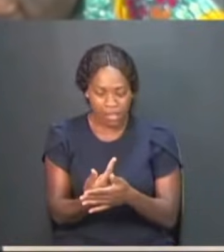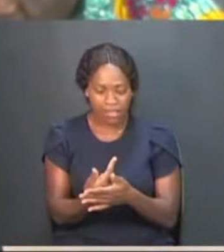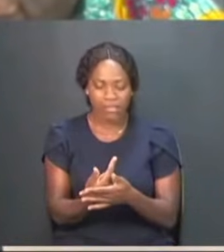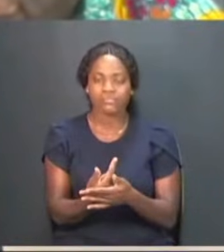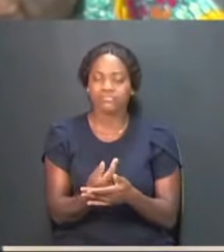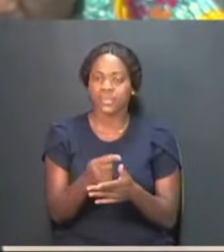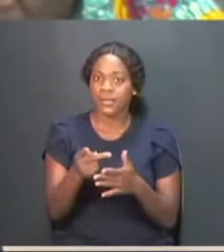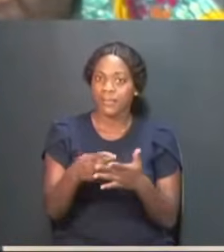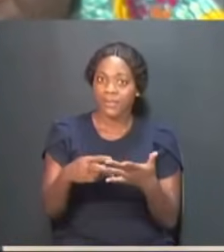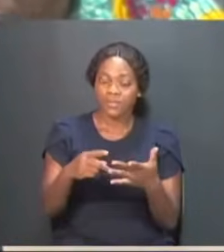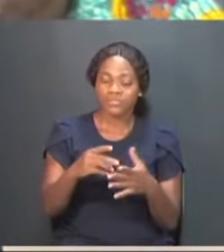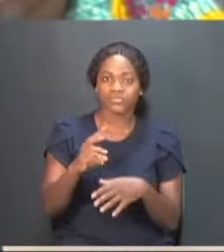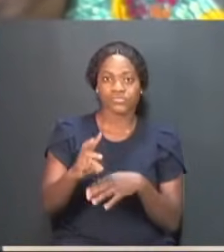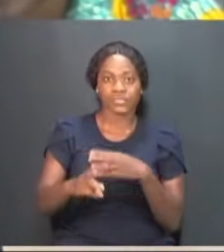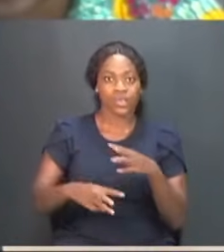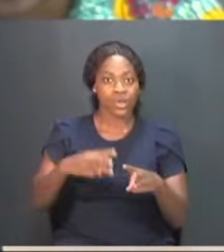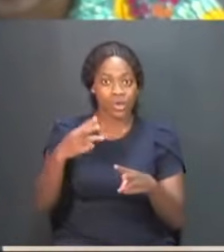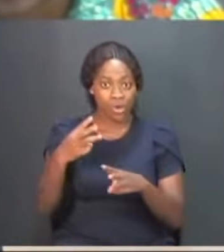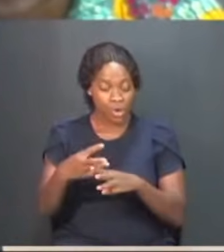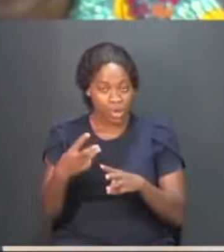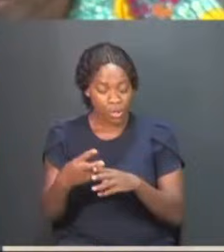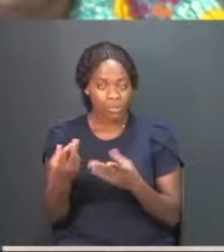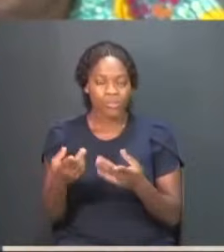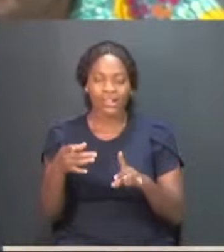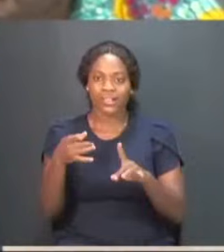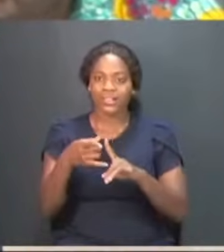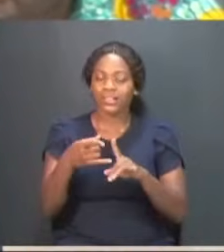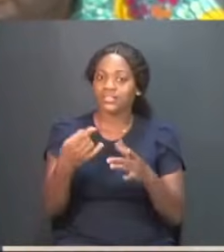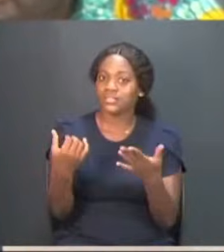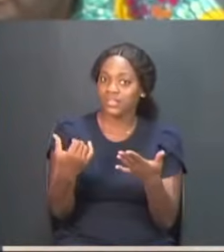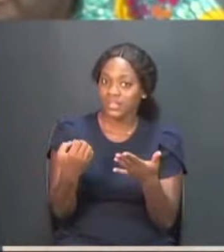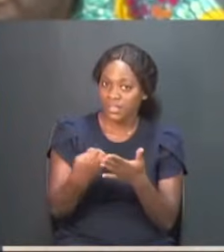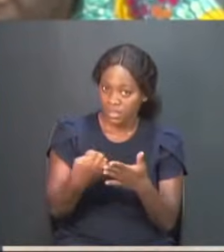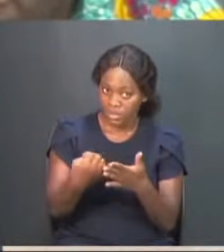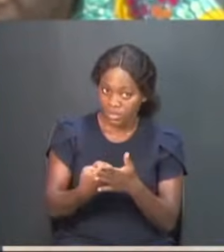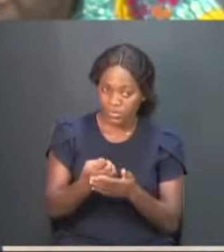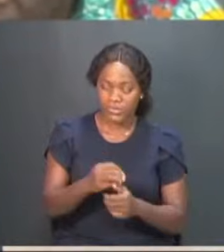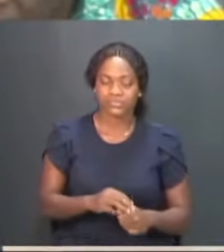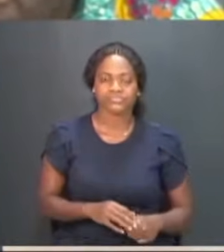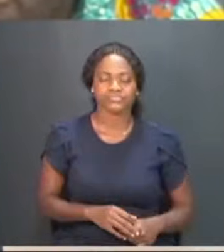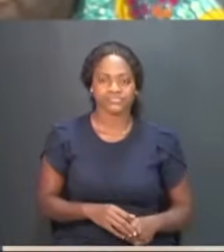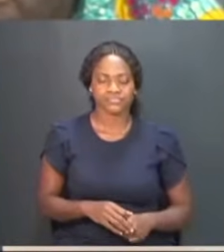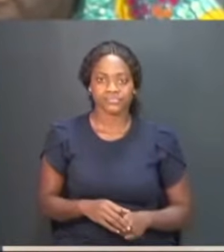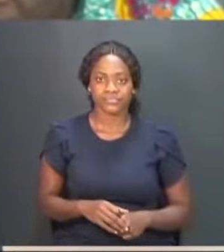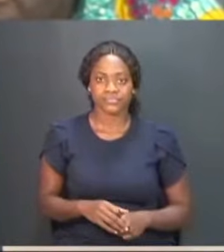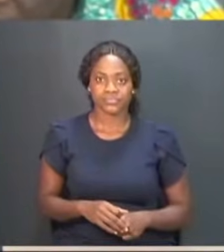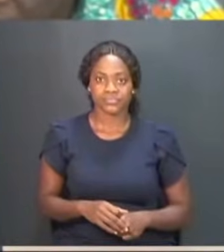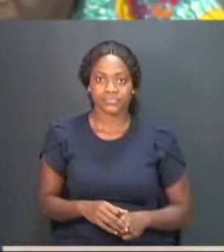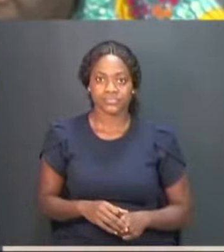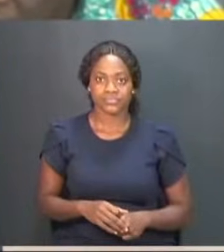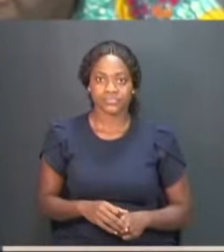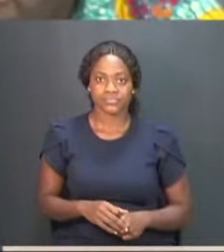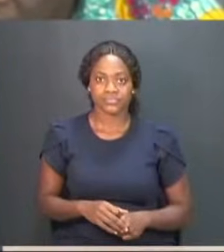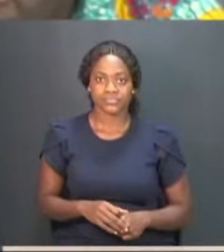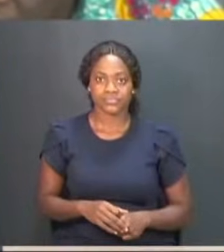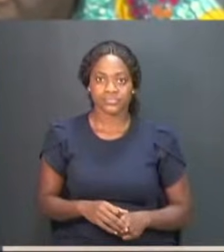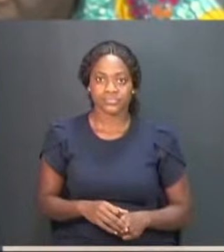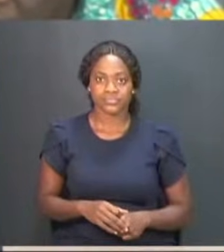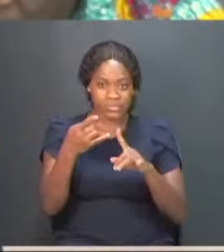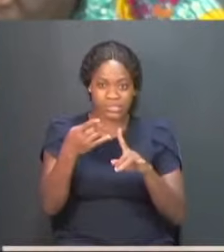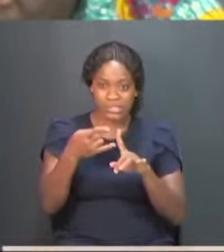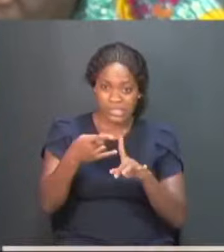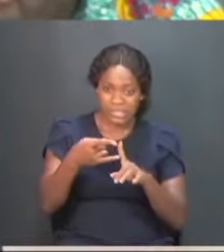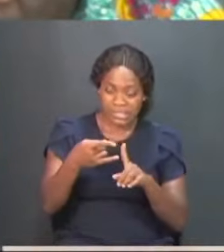financial architecture, and that is the digital economy. Mr. Speaker, volumes traded in terms of the digital economy, in terms